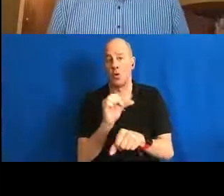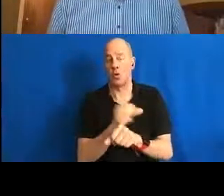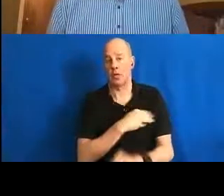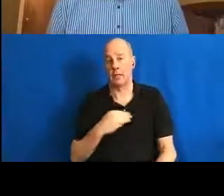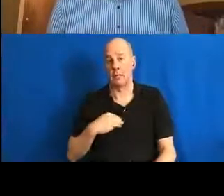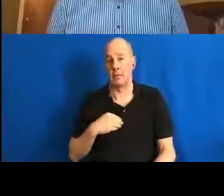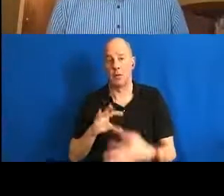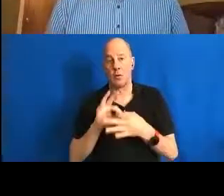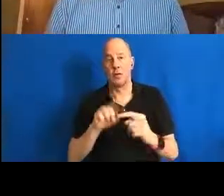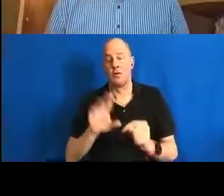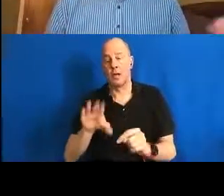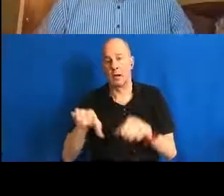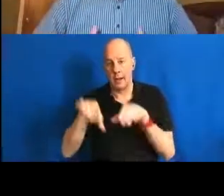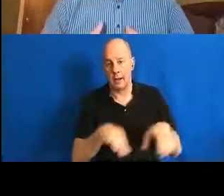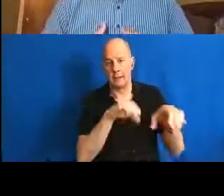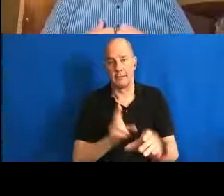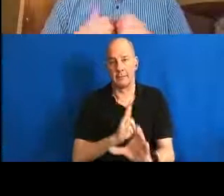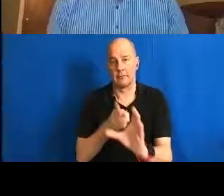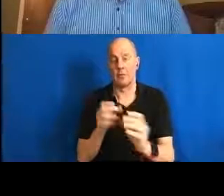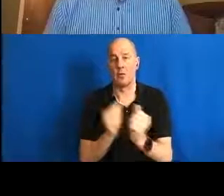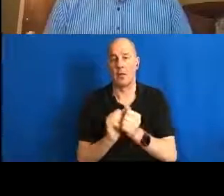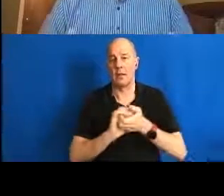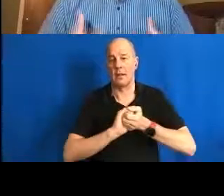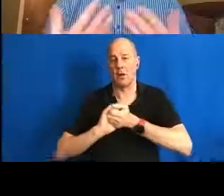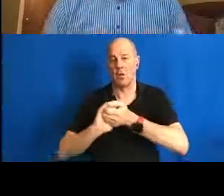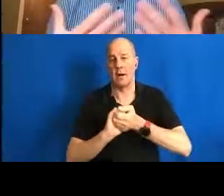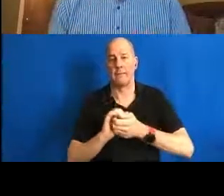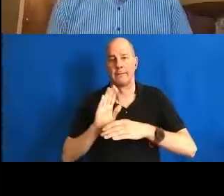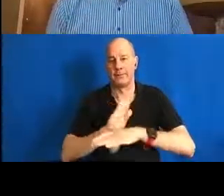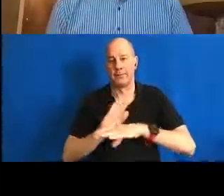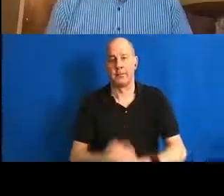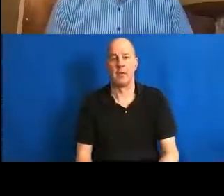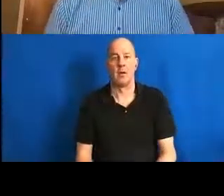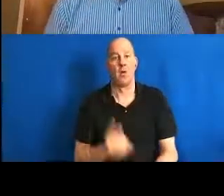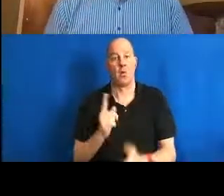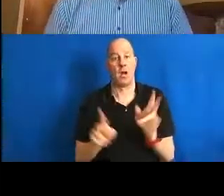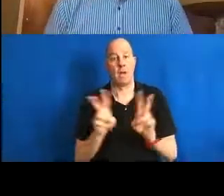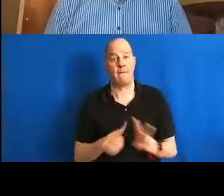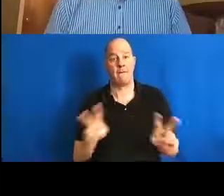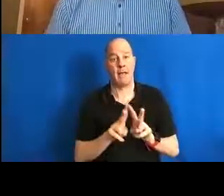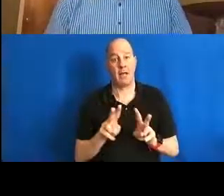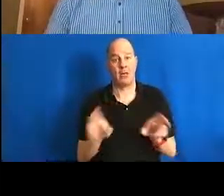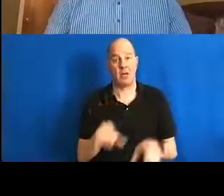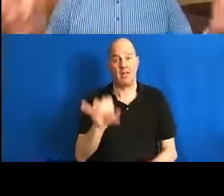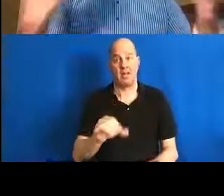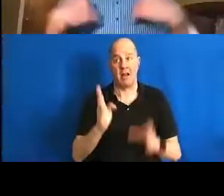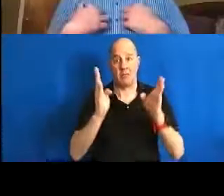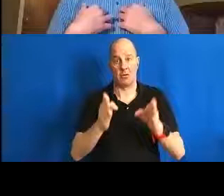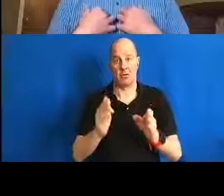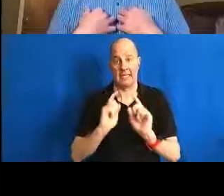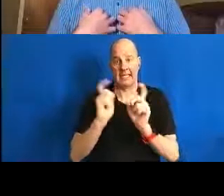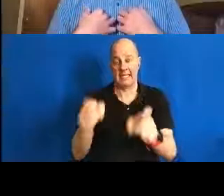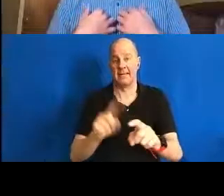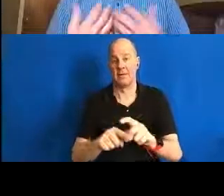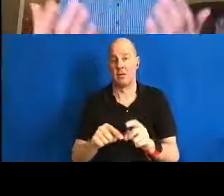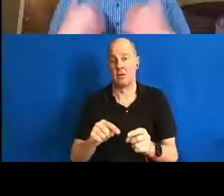active participation in the cooperative. So what value did that person actively give to the cooperative during that year? And that's